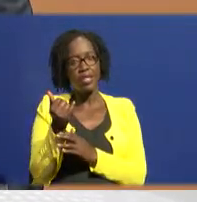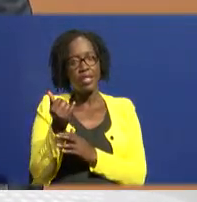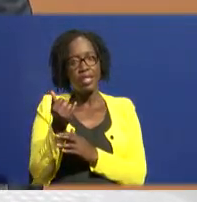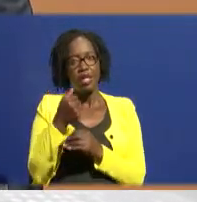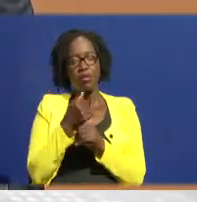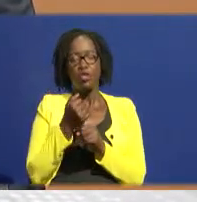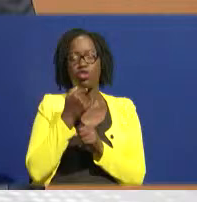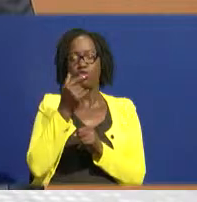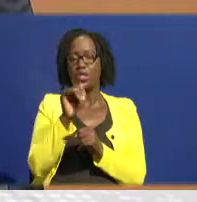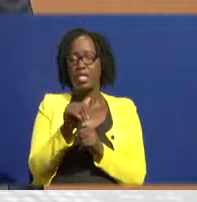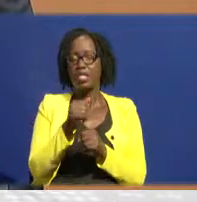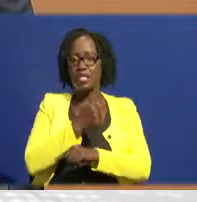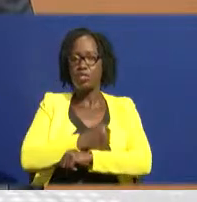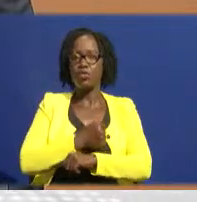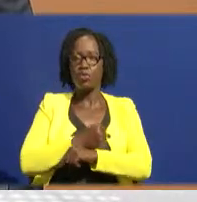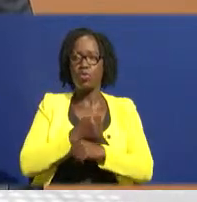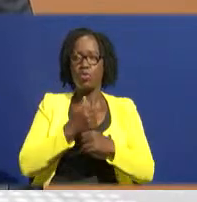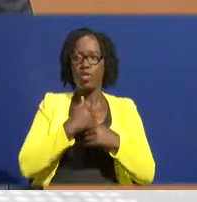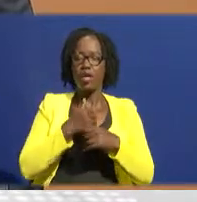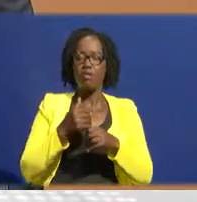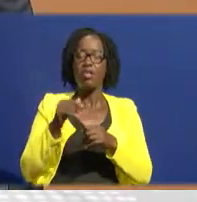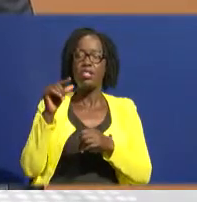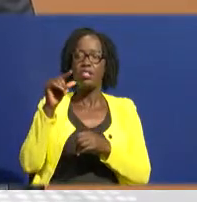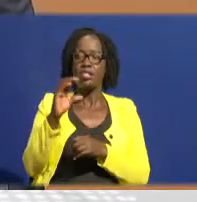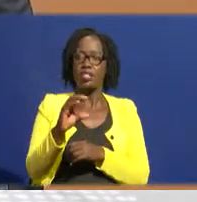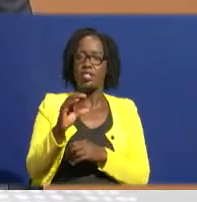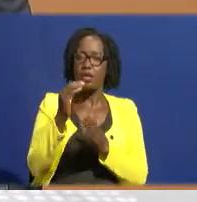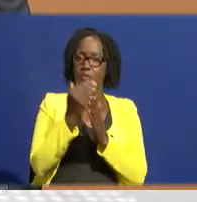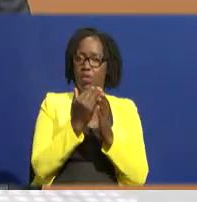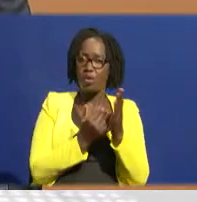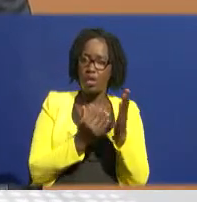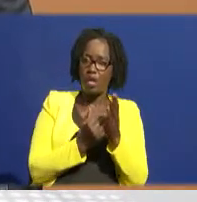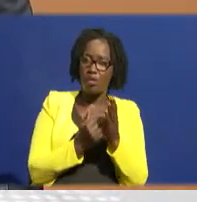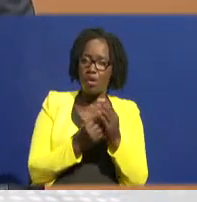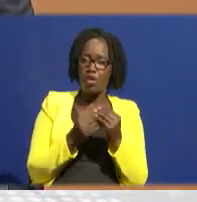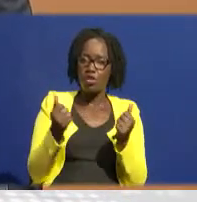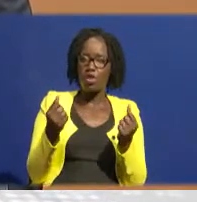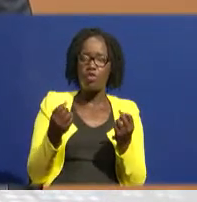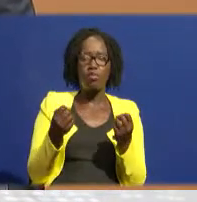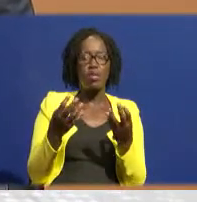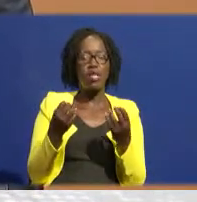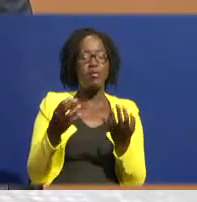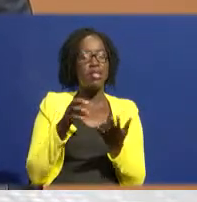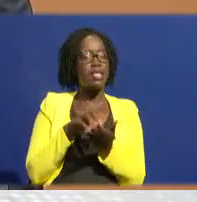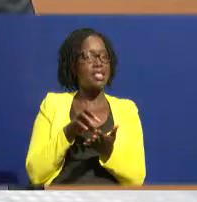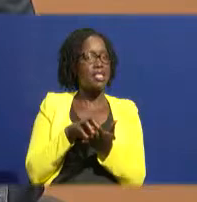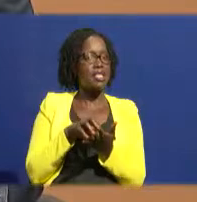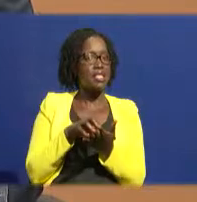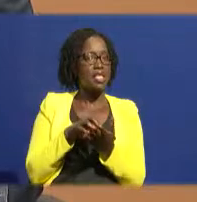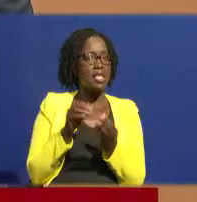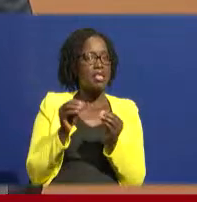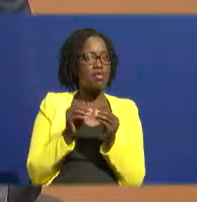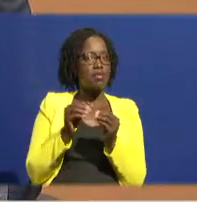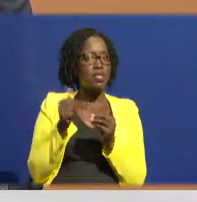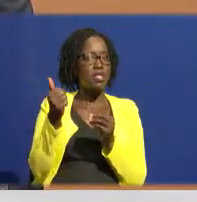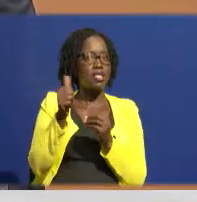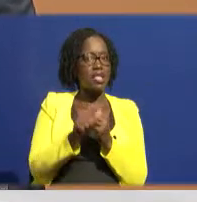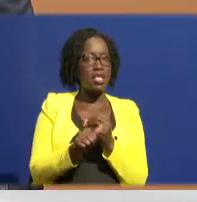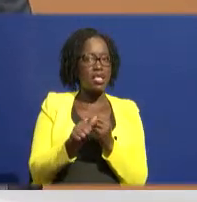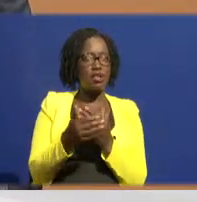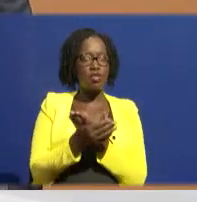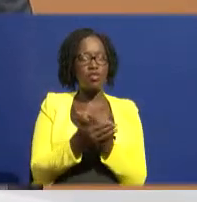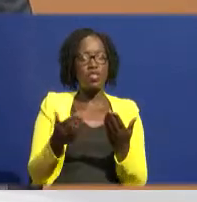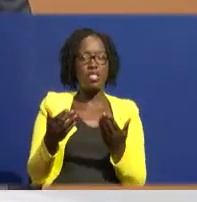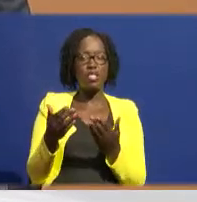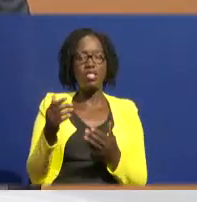made sure that in the school we have got the guiding and counseling, which is tackling so many cases. Mm-hmm. So many cases. If you meet any of these